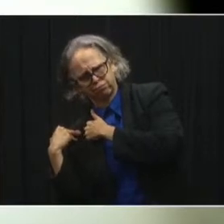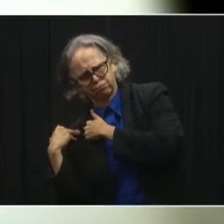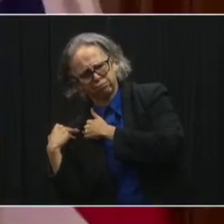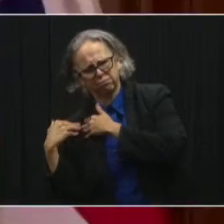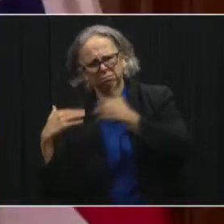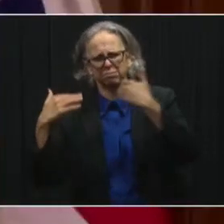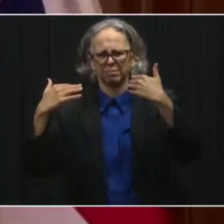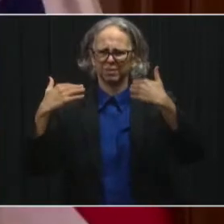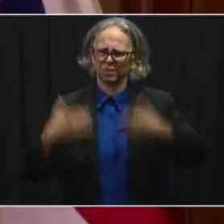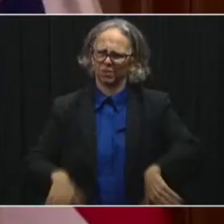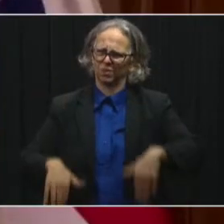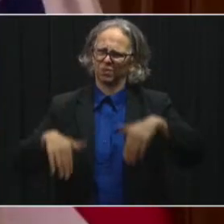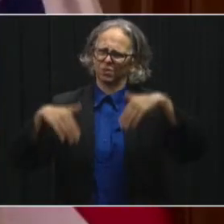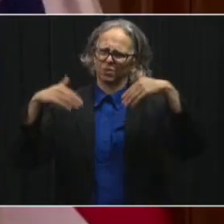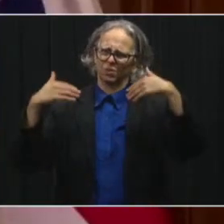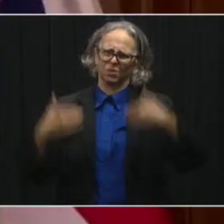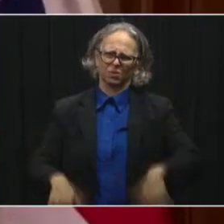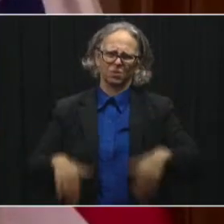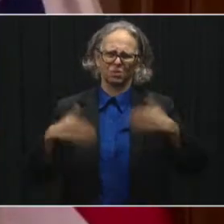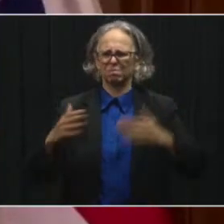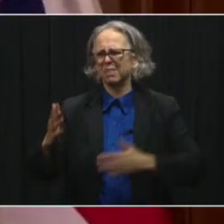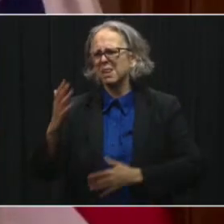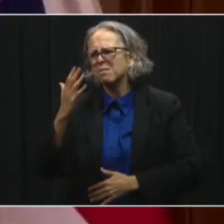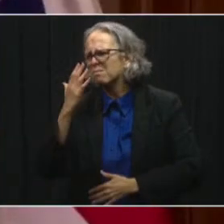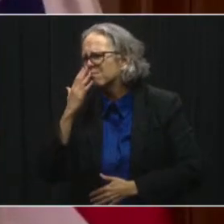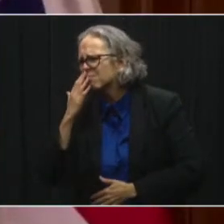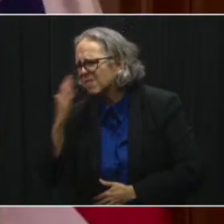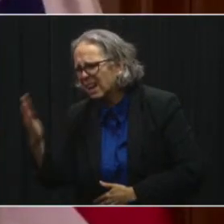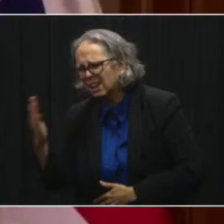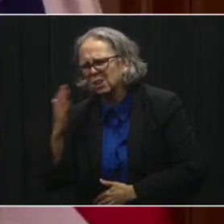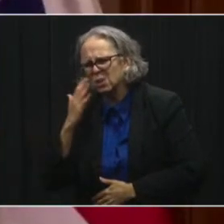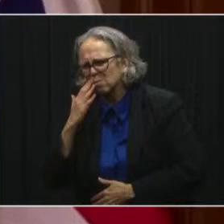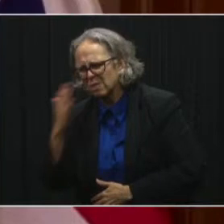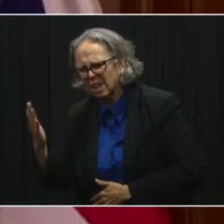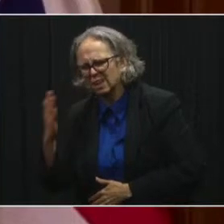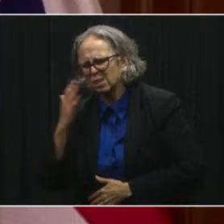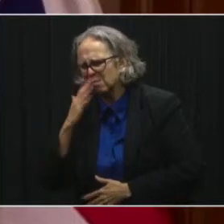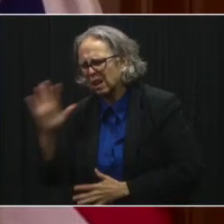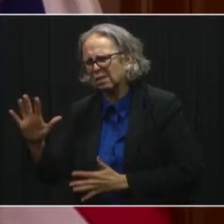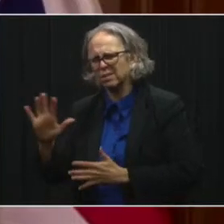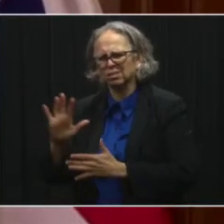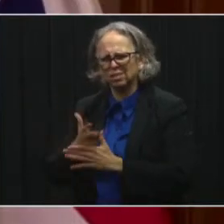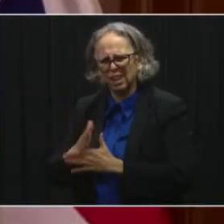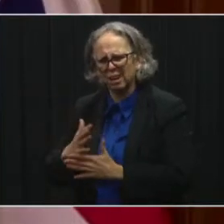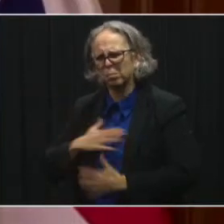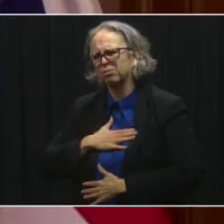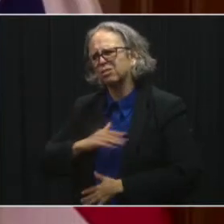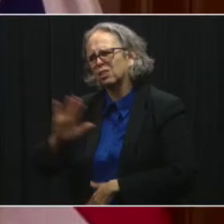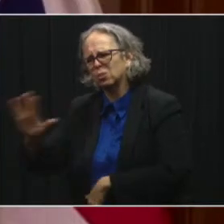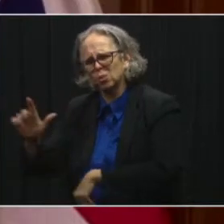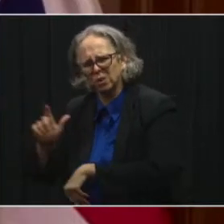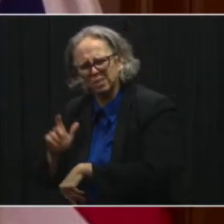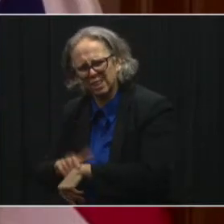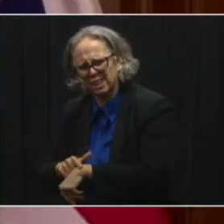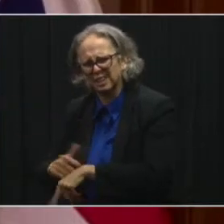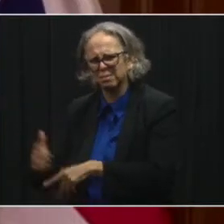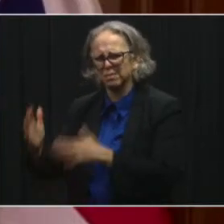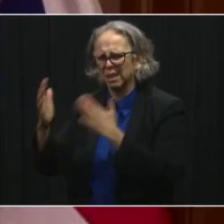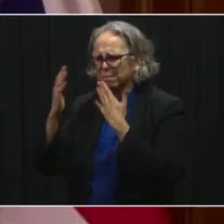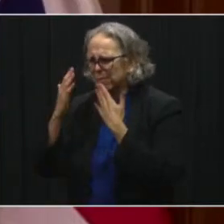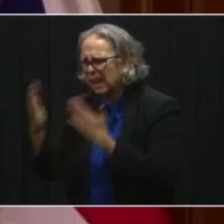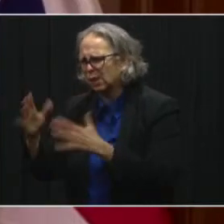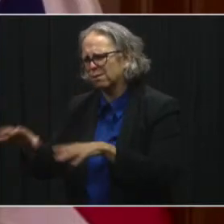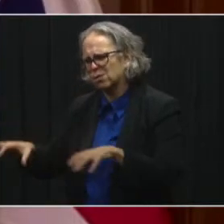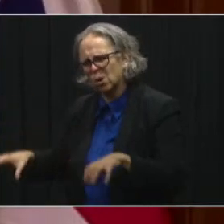Dr. Bennett, thank you very, very much. Doctor, we really appreciate you being on, and we appreciate what you do every day. Thank